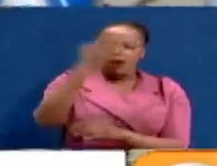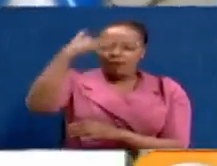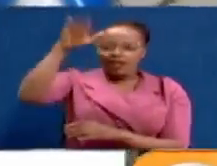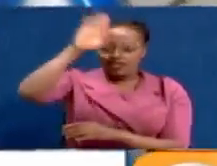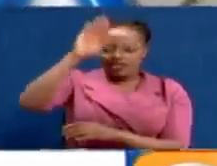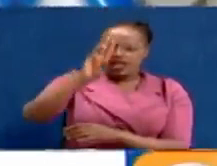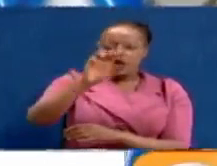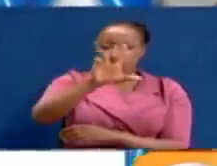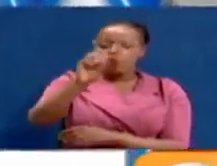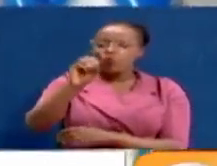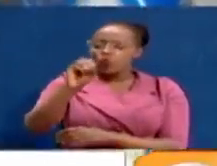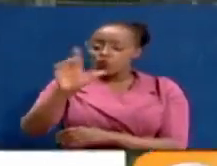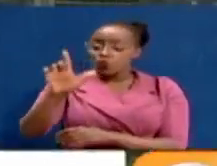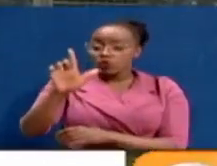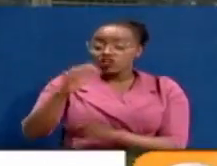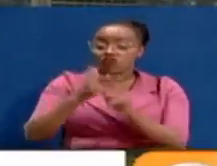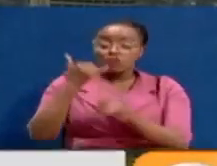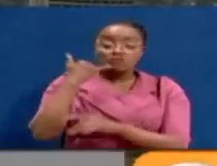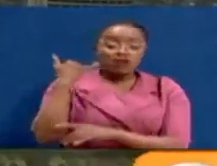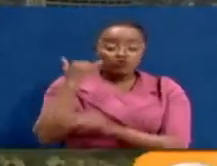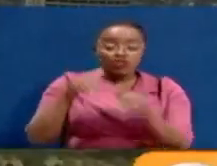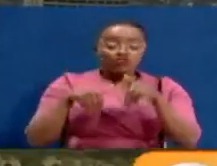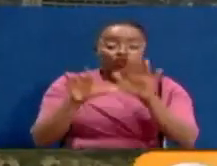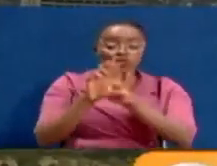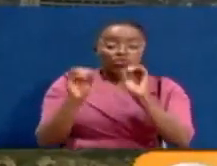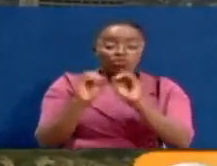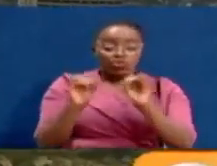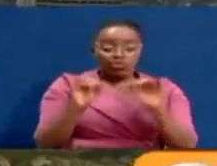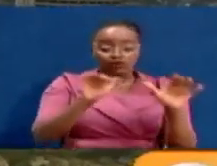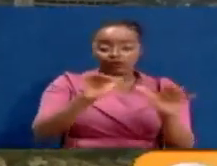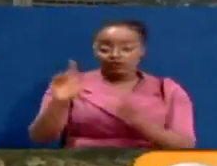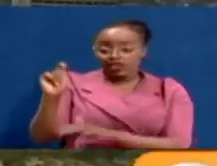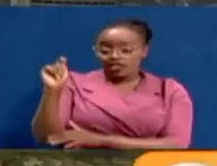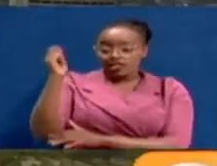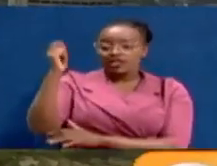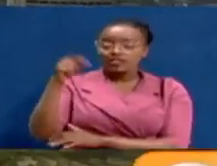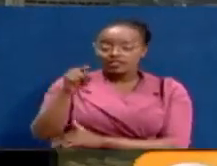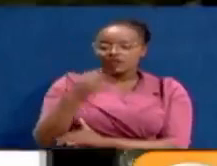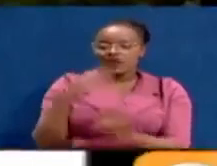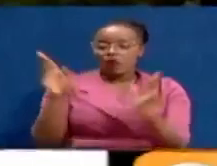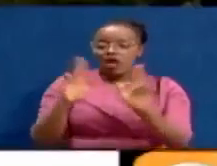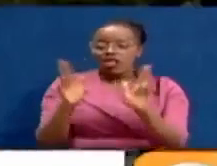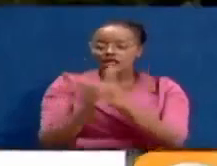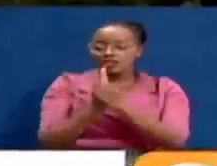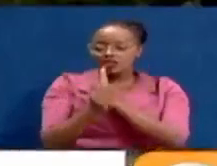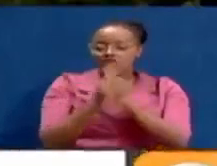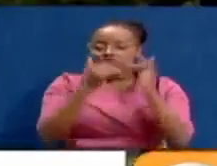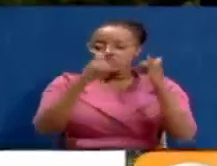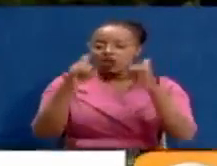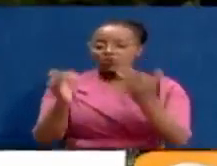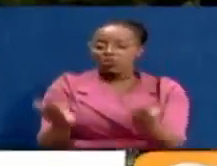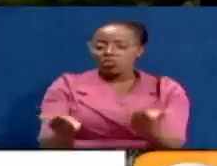Brazilian Wool in Nakuru for non-compliance. And finally, Kenyans remain upbeat in their skills to